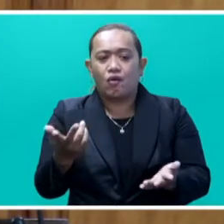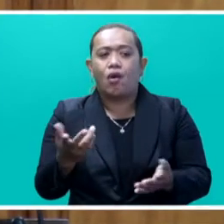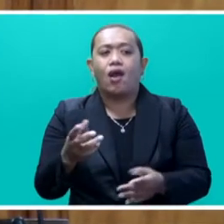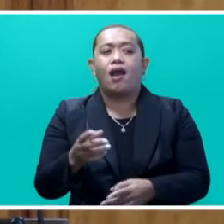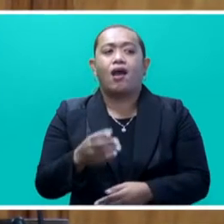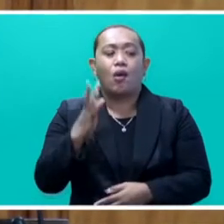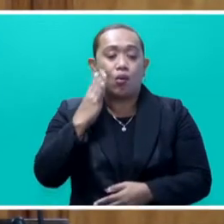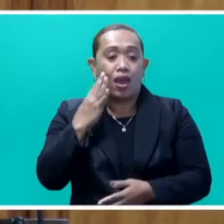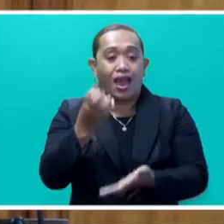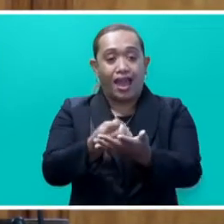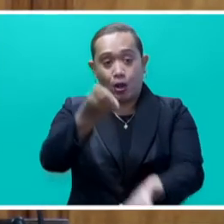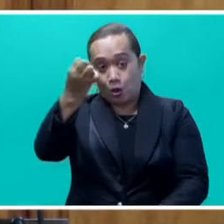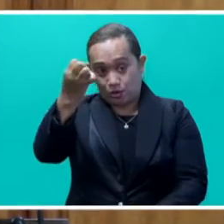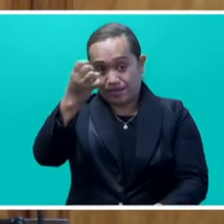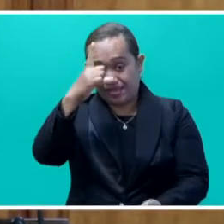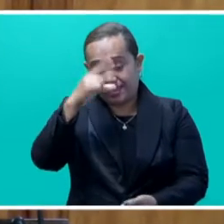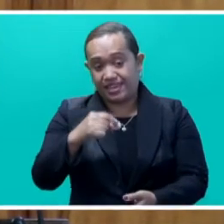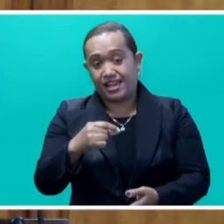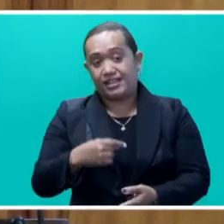and prosperity of this country.